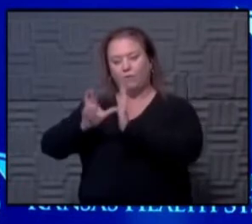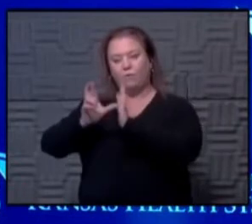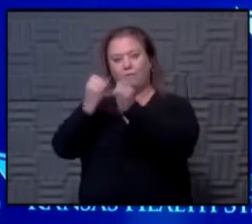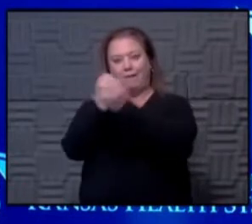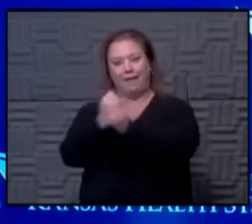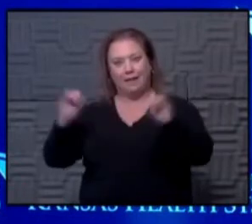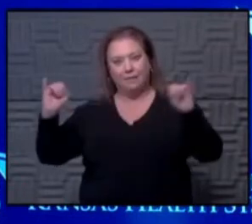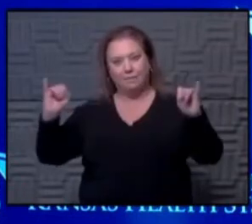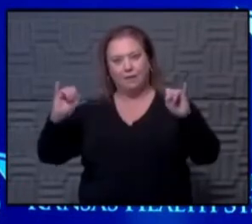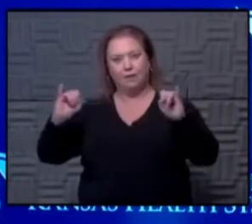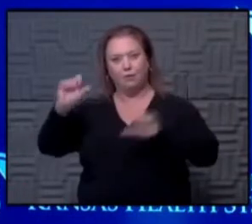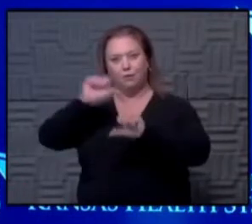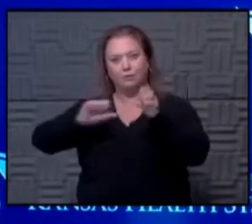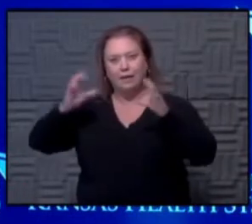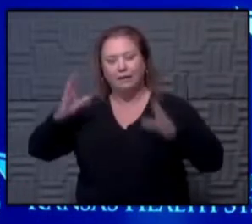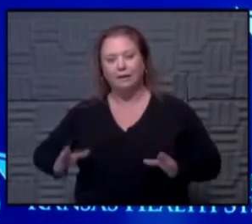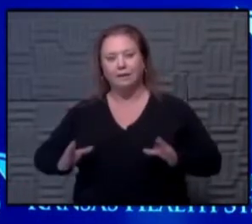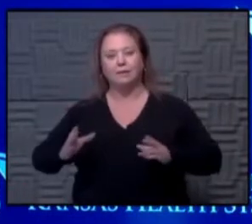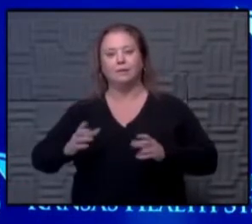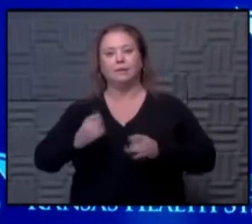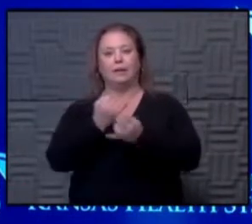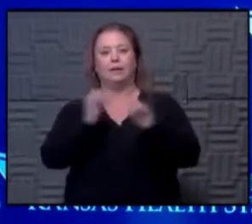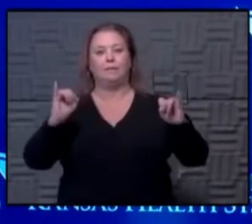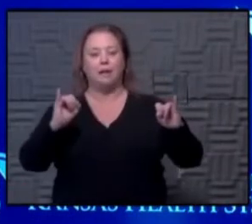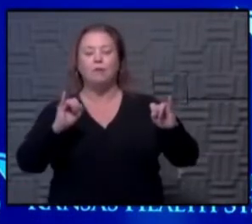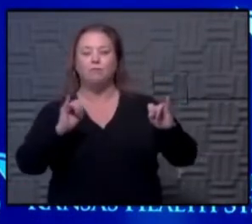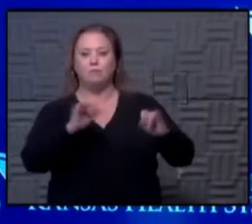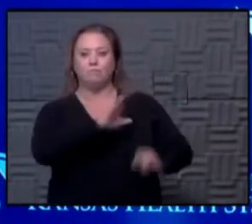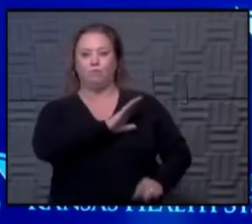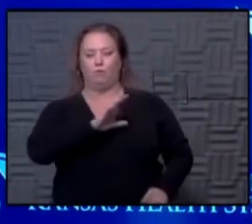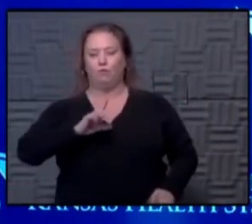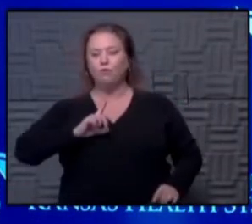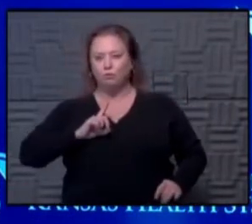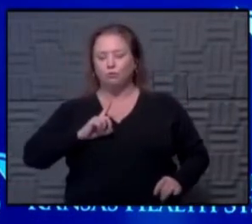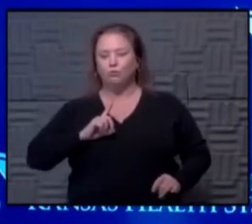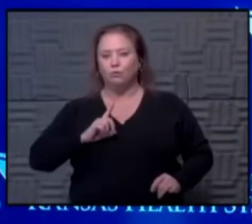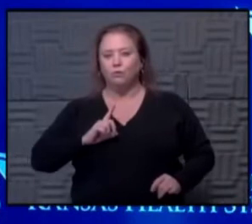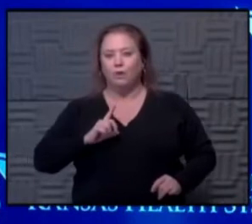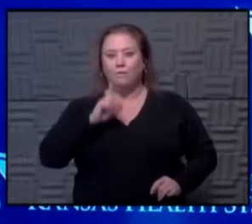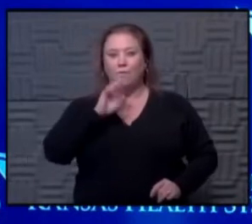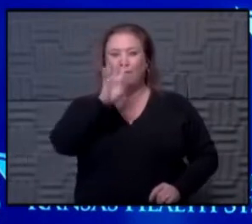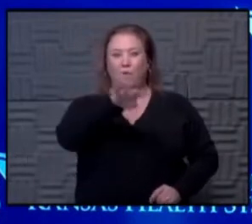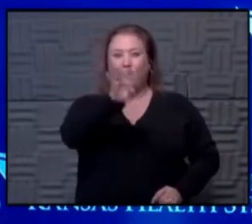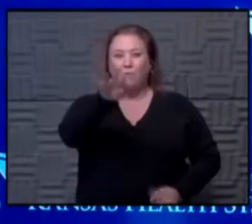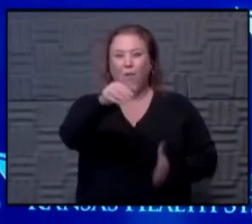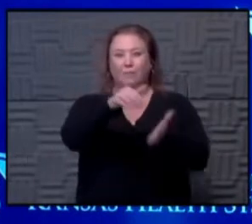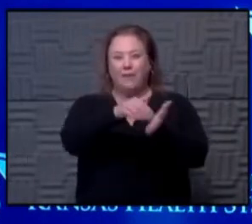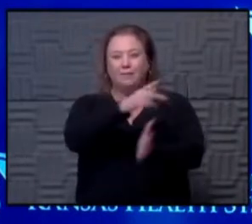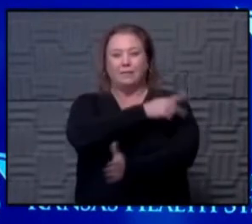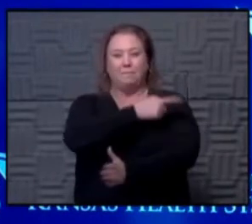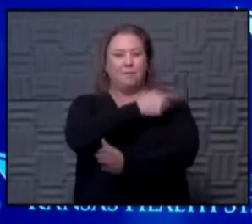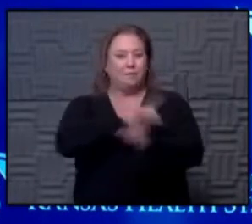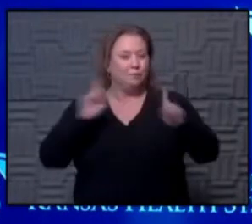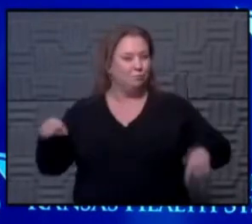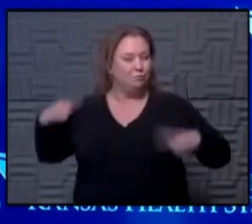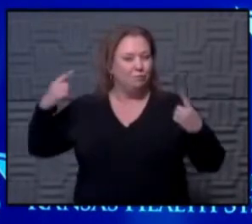independent monitoring boards, at least based on the data that we have from the 44,000 patients so far,